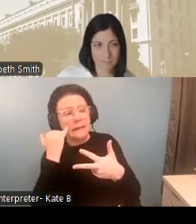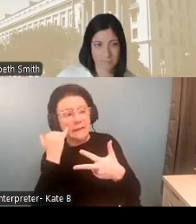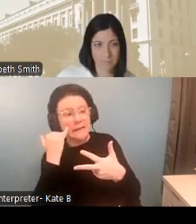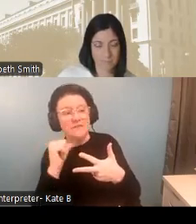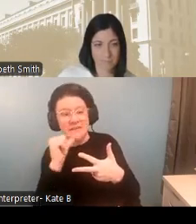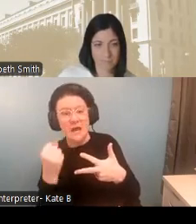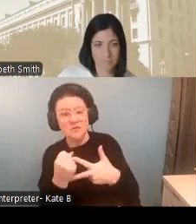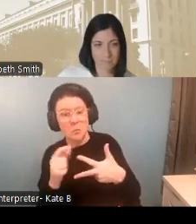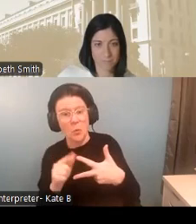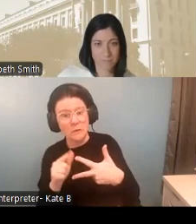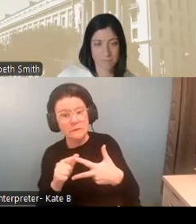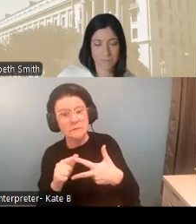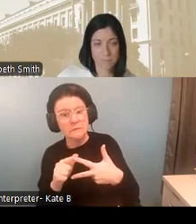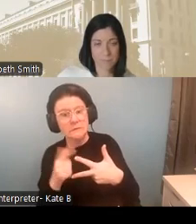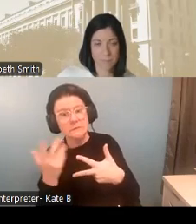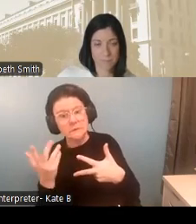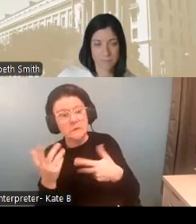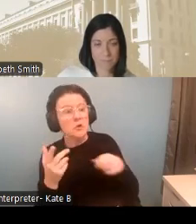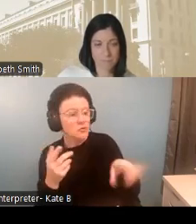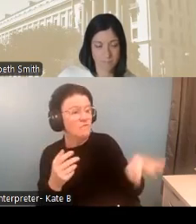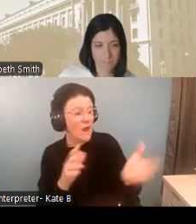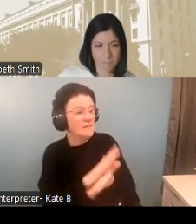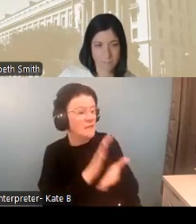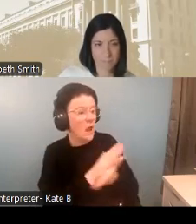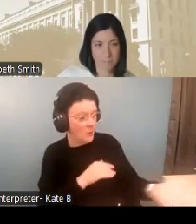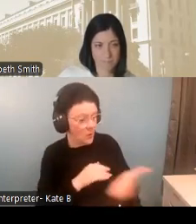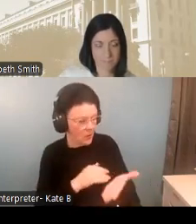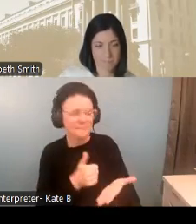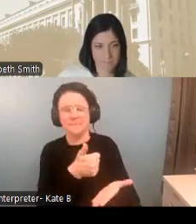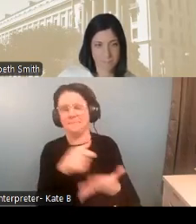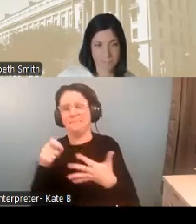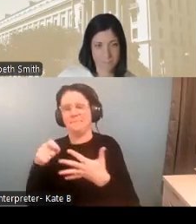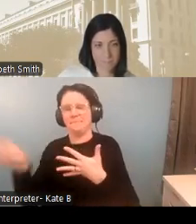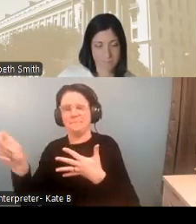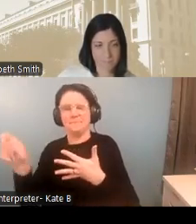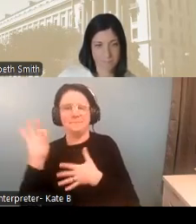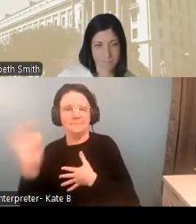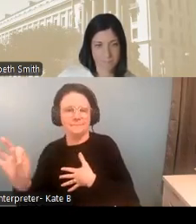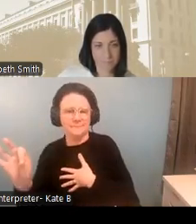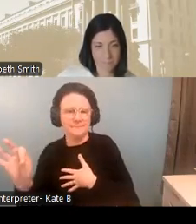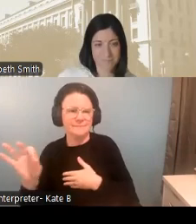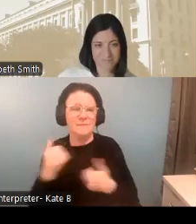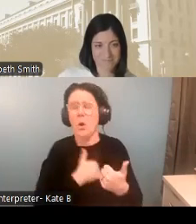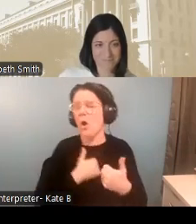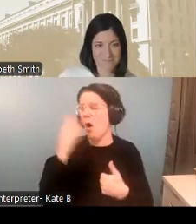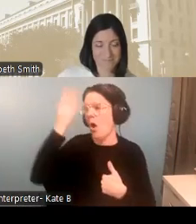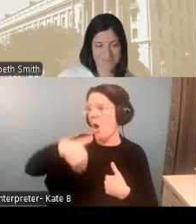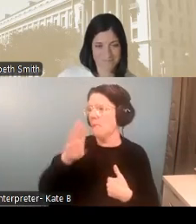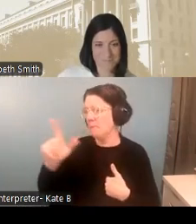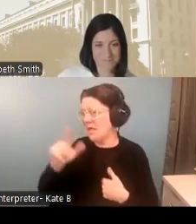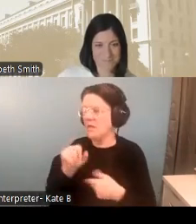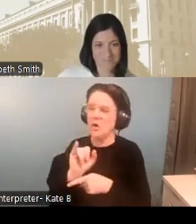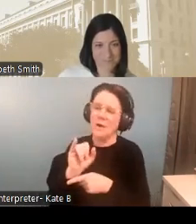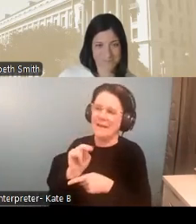there could be a likelihood that you find a document or can provide something to the audit team, and that would help in something related